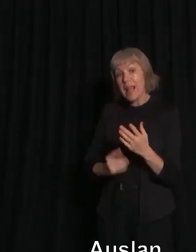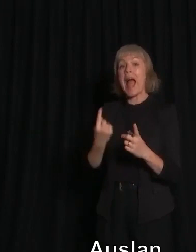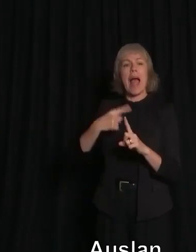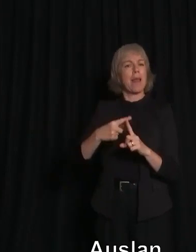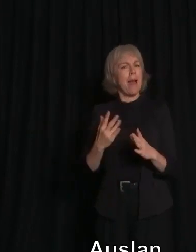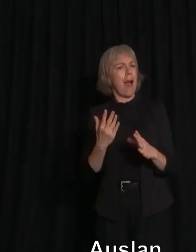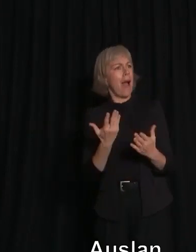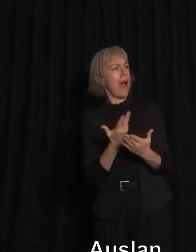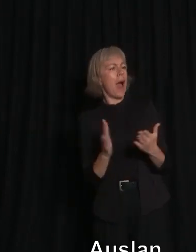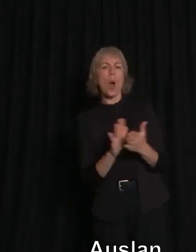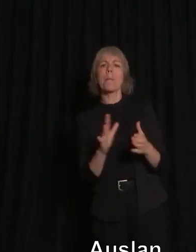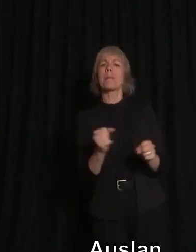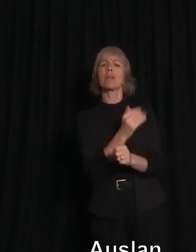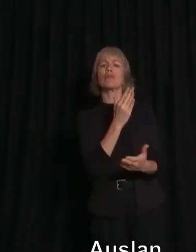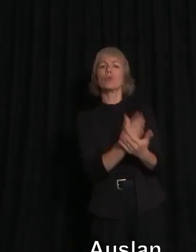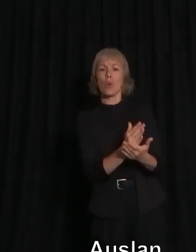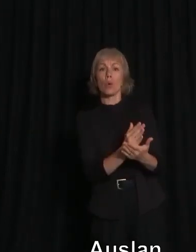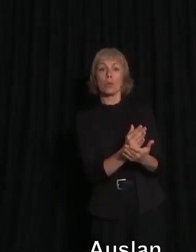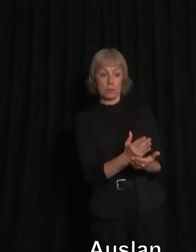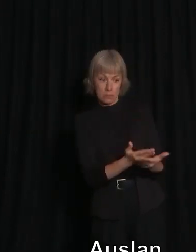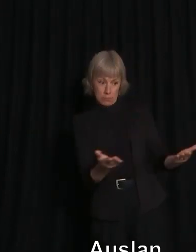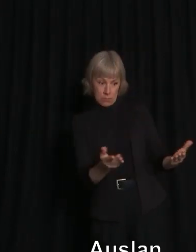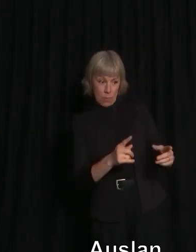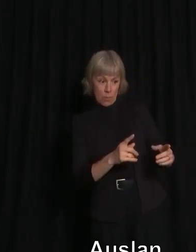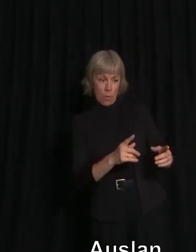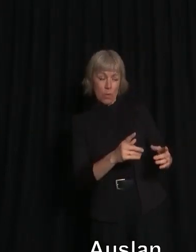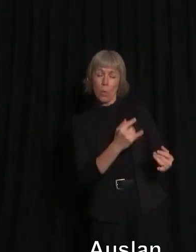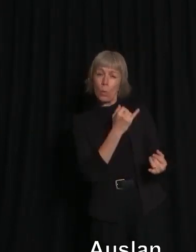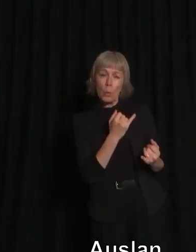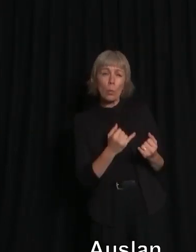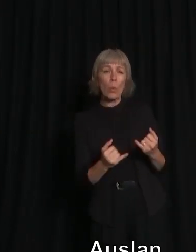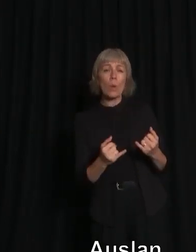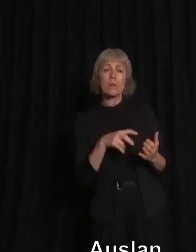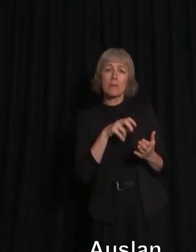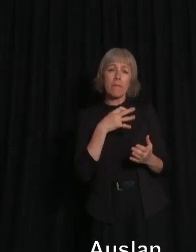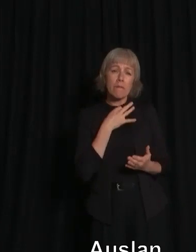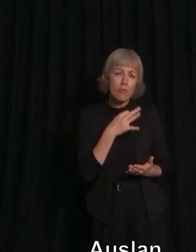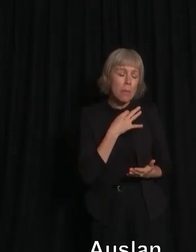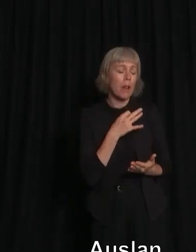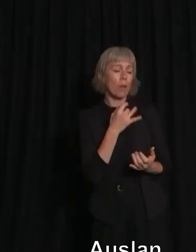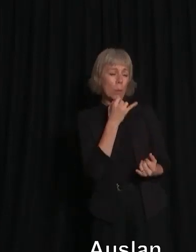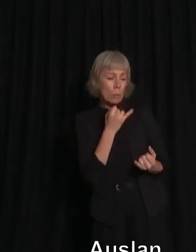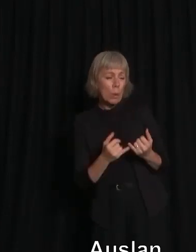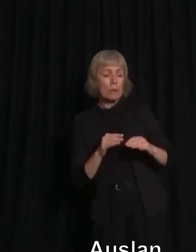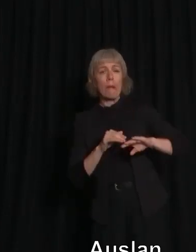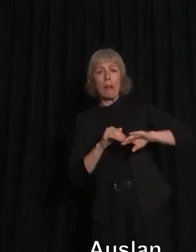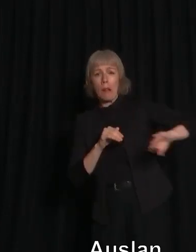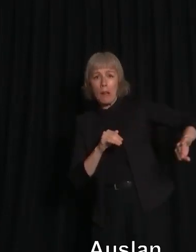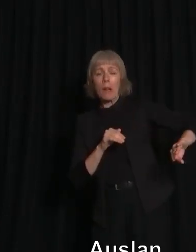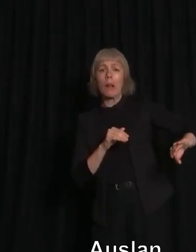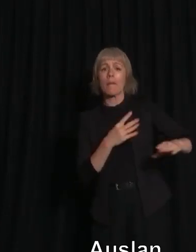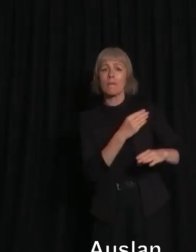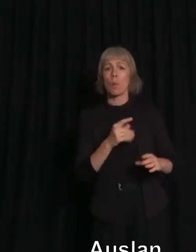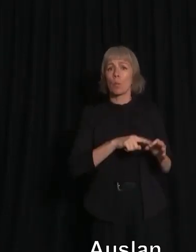ensure that the voices of the most marginalized and vulnerable amongst the LGBTIQA+ community can